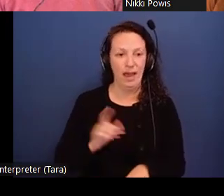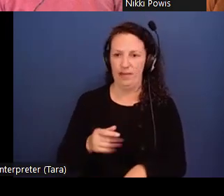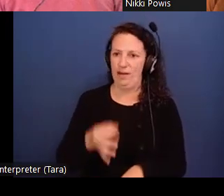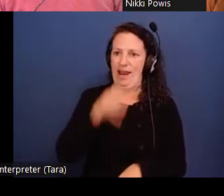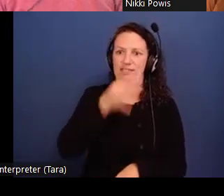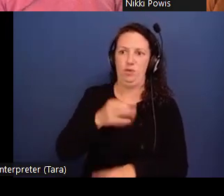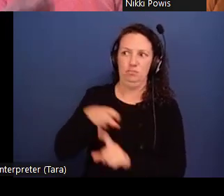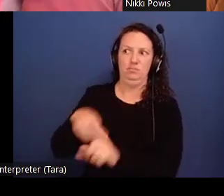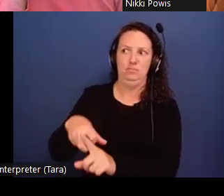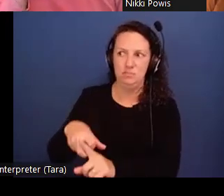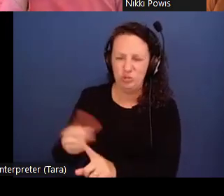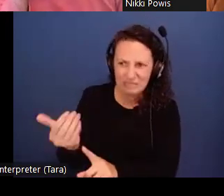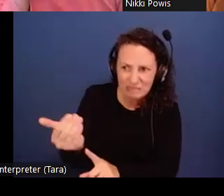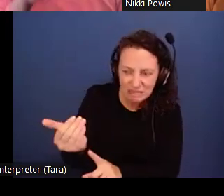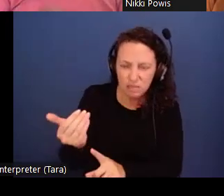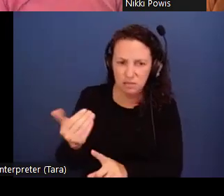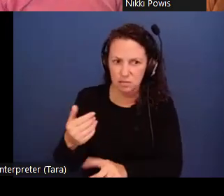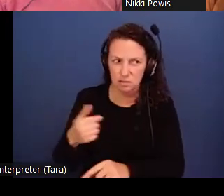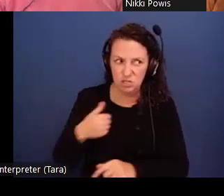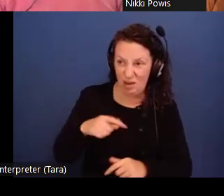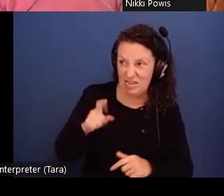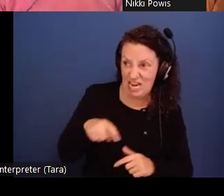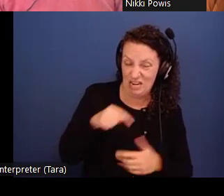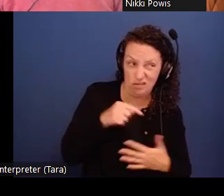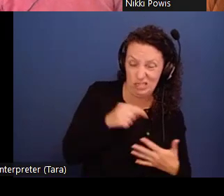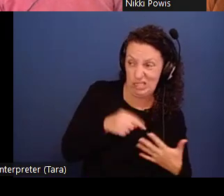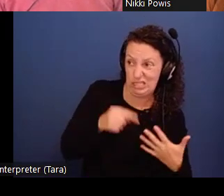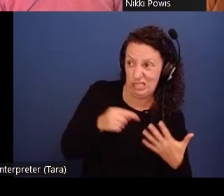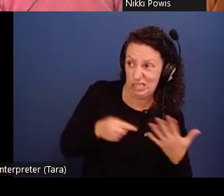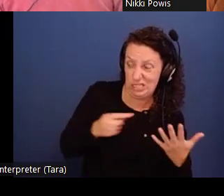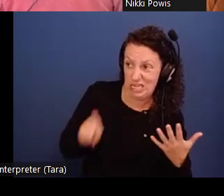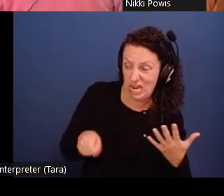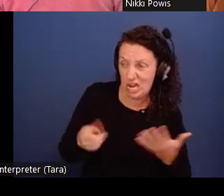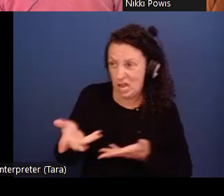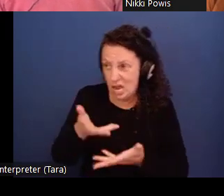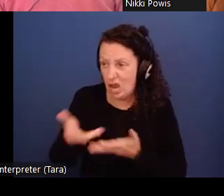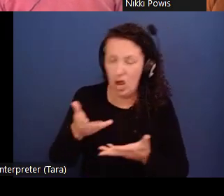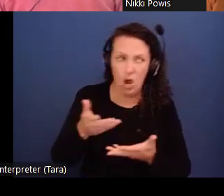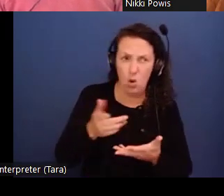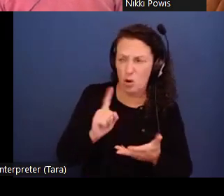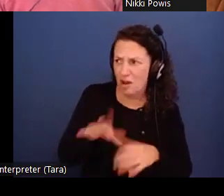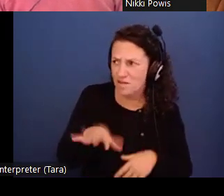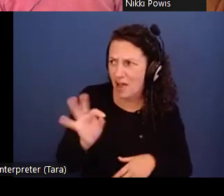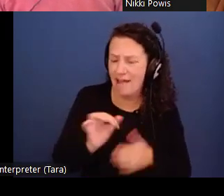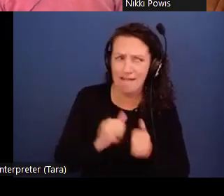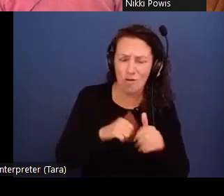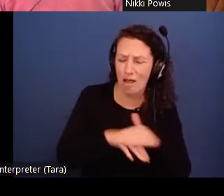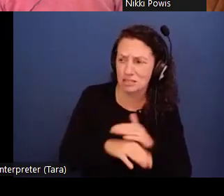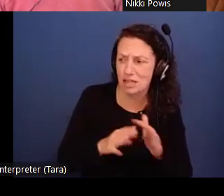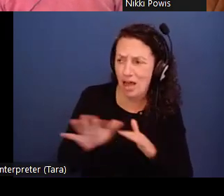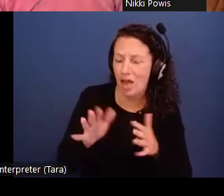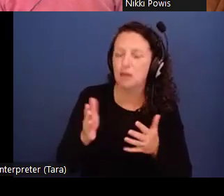to really find out if I need this, that, or the other, then how do I get it? Where do I find it? So,